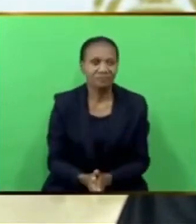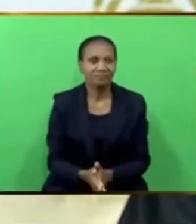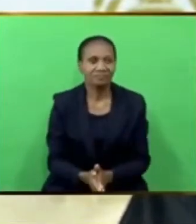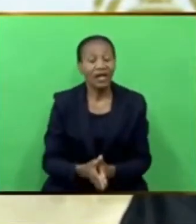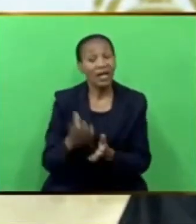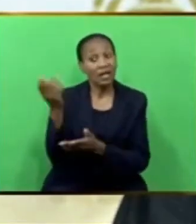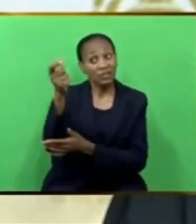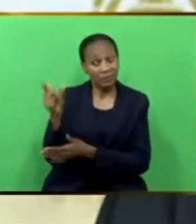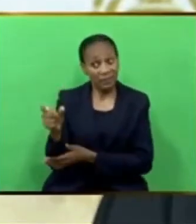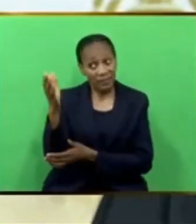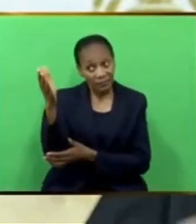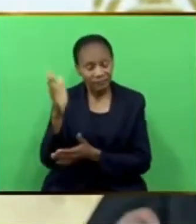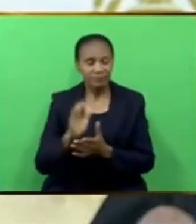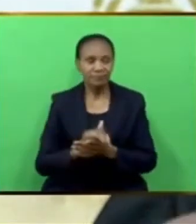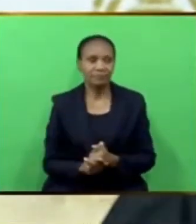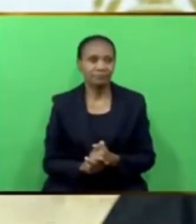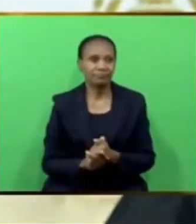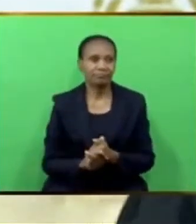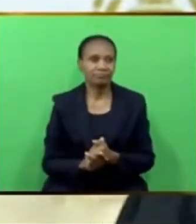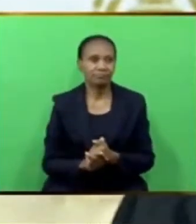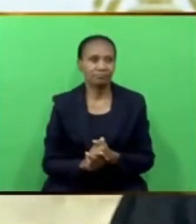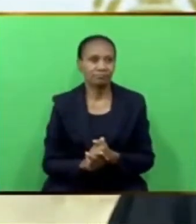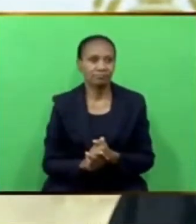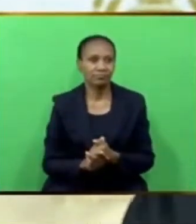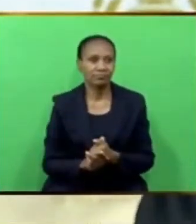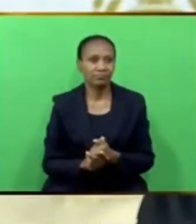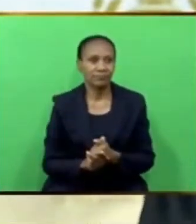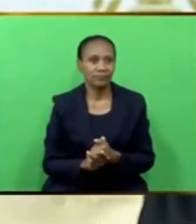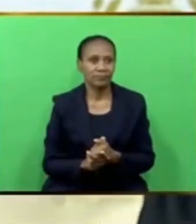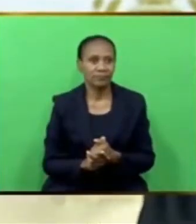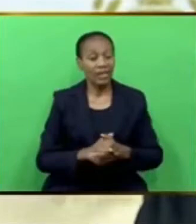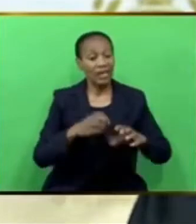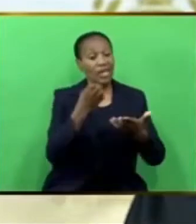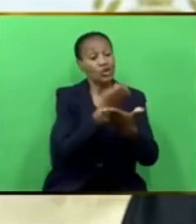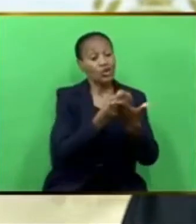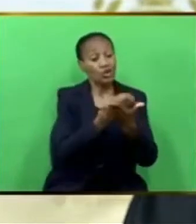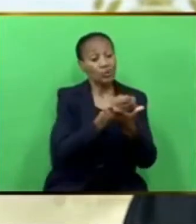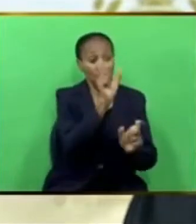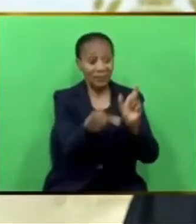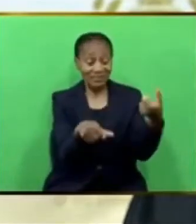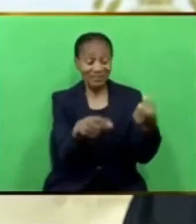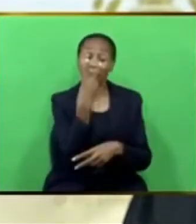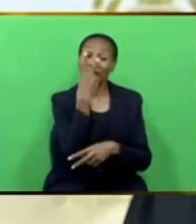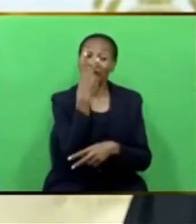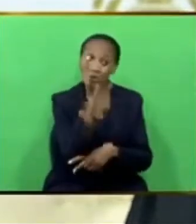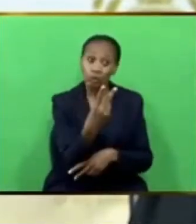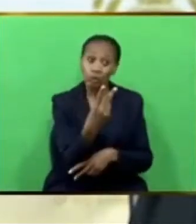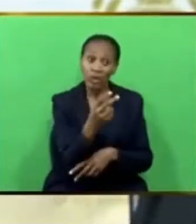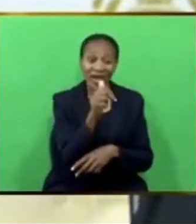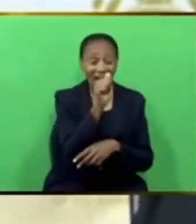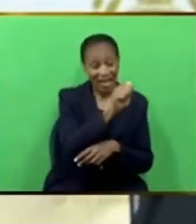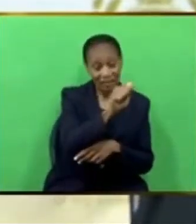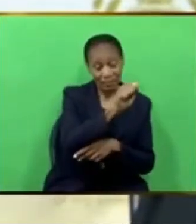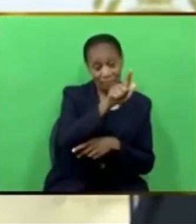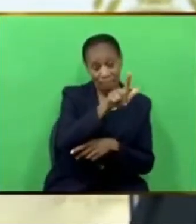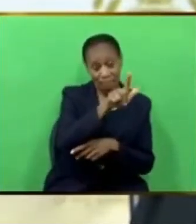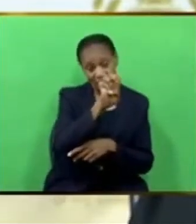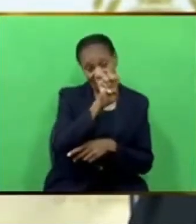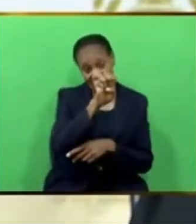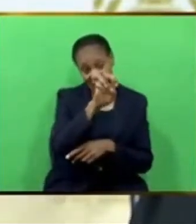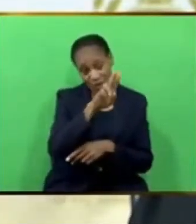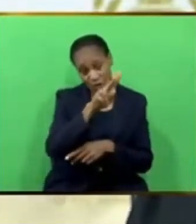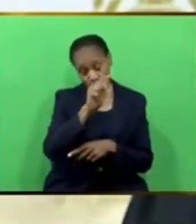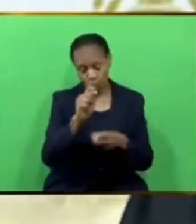Madam Speaker, according to two prominent economists, Alberto Alsenia and